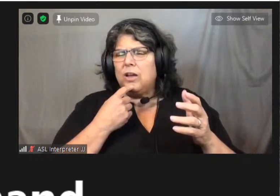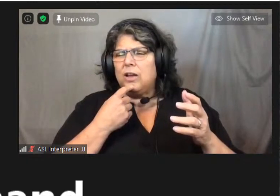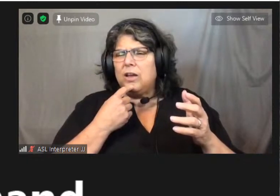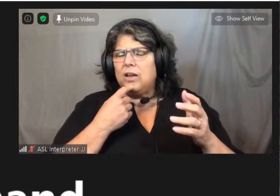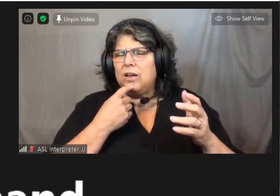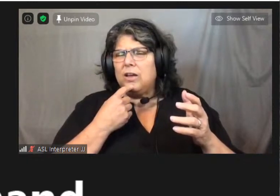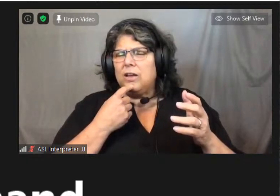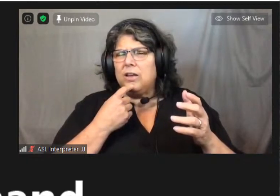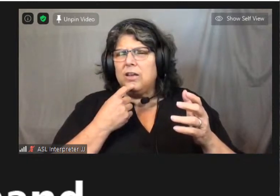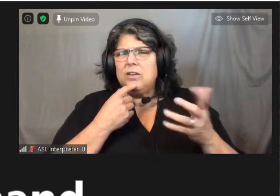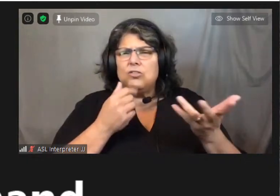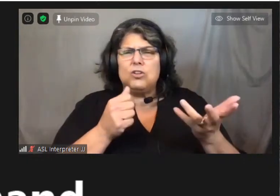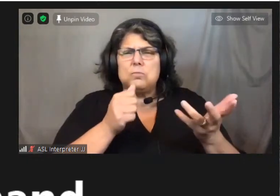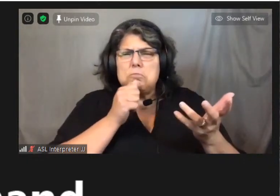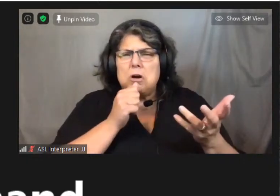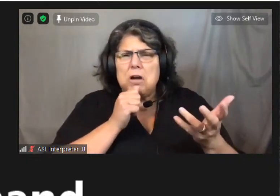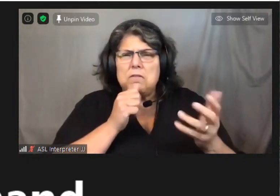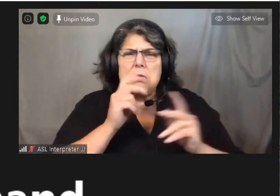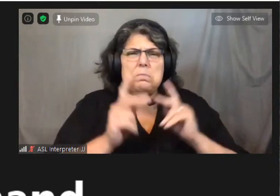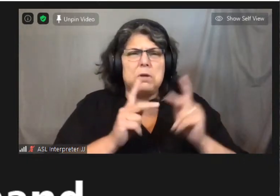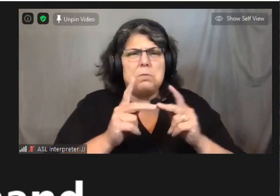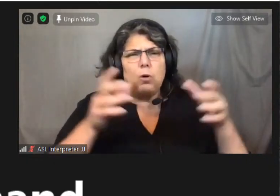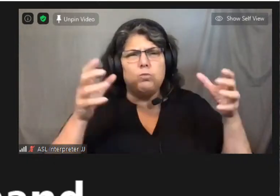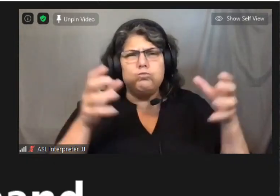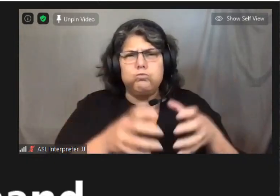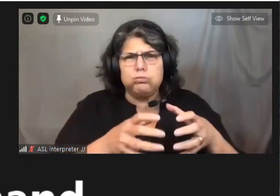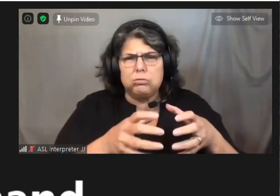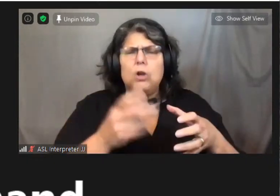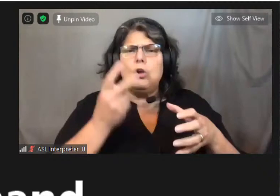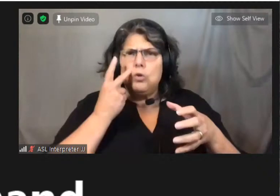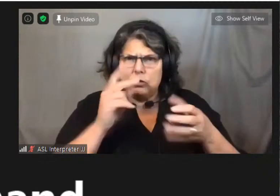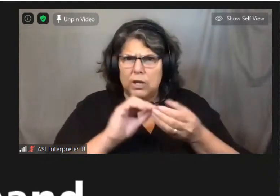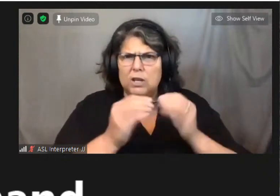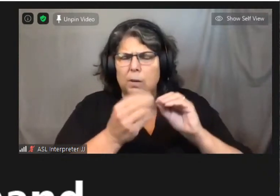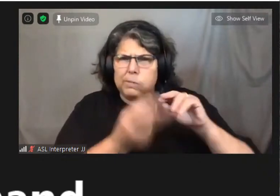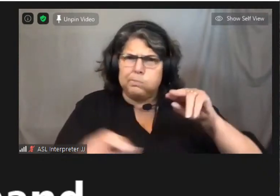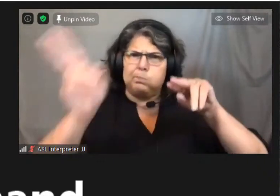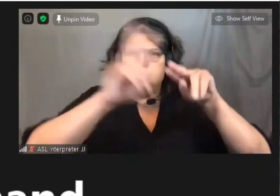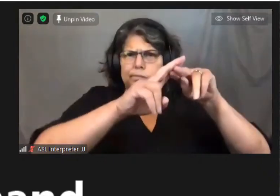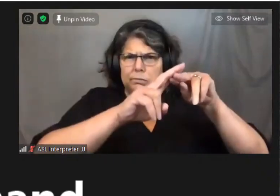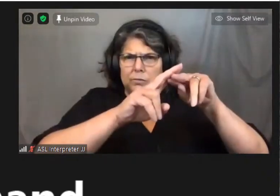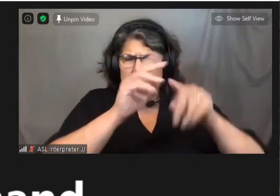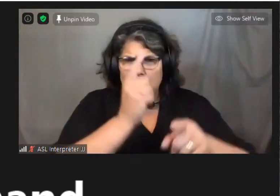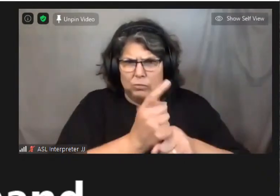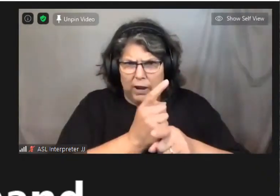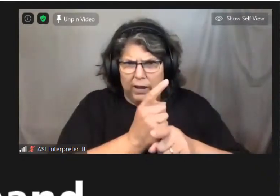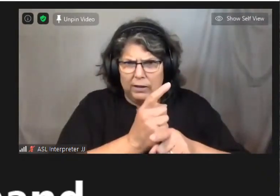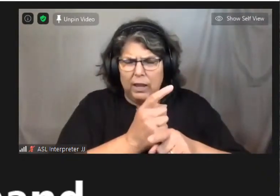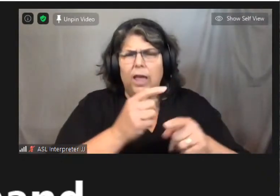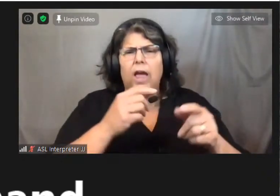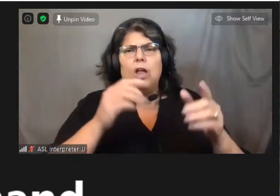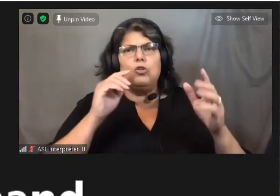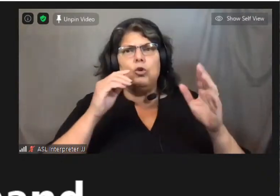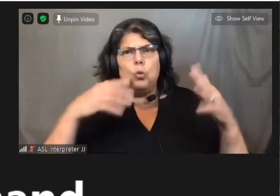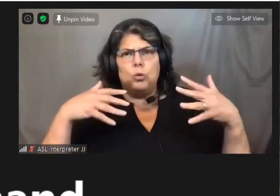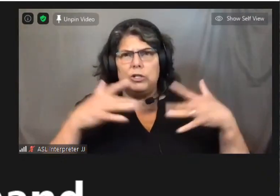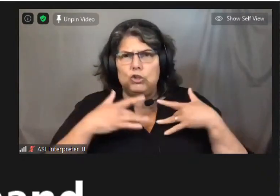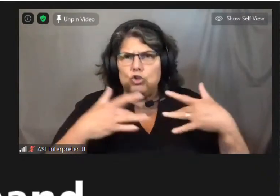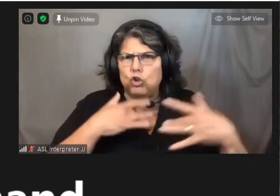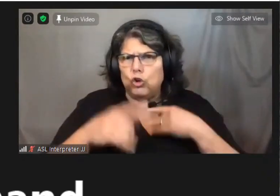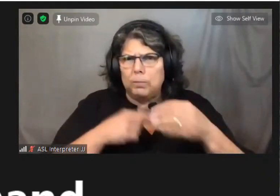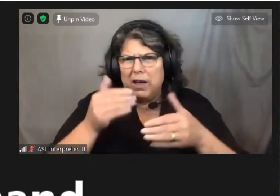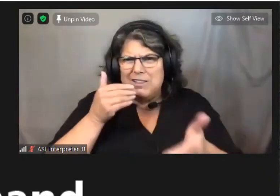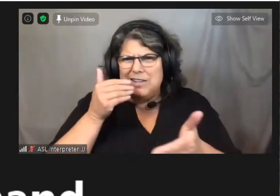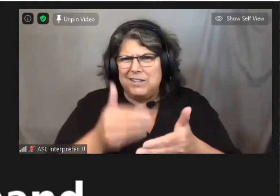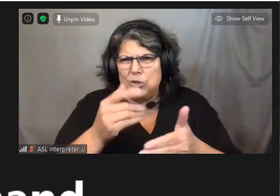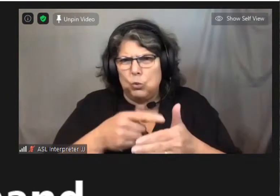private gatherings be a vector, and that you're concerned for this weekend. That wasn't saying that spike had been happening in